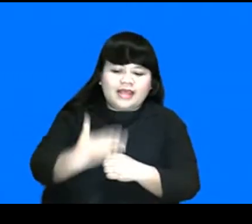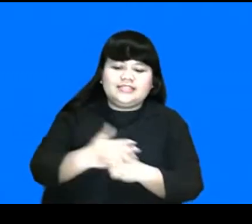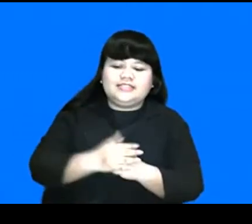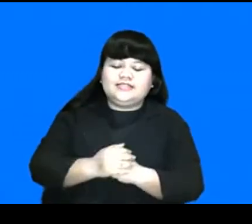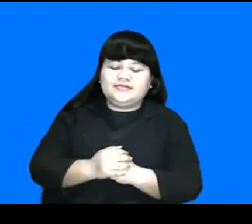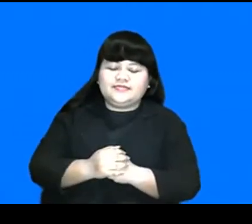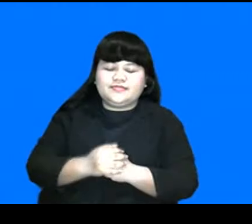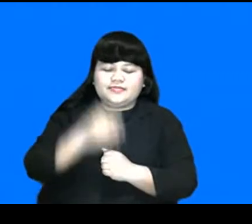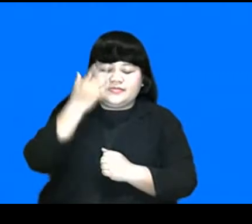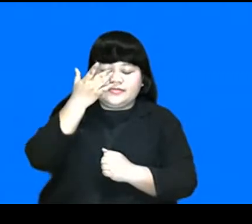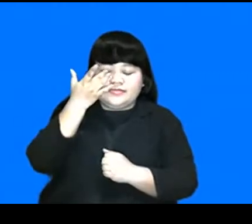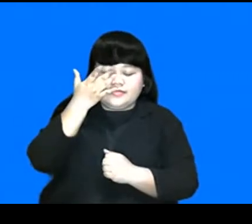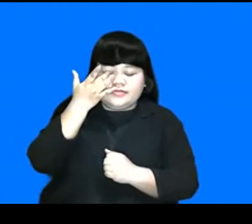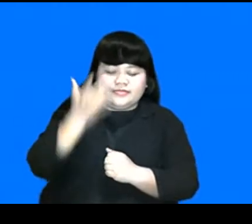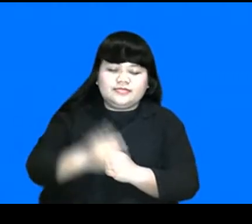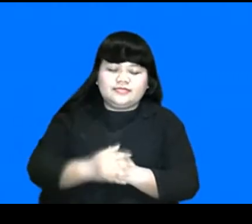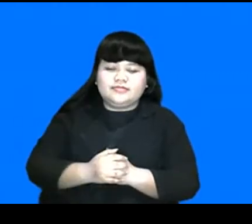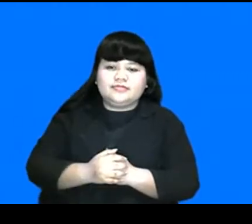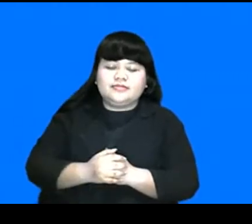So yeah, again, the